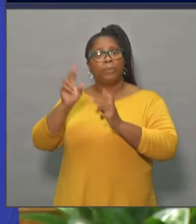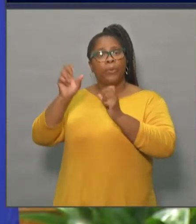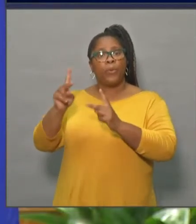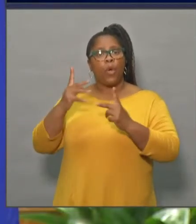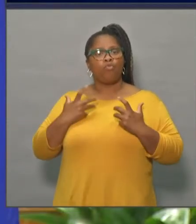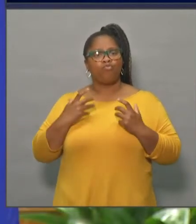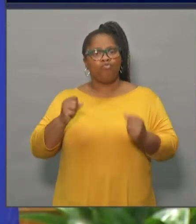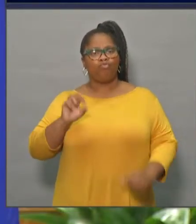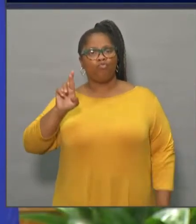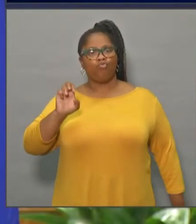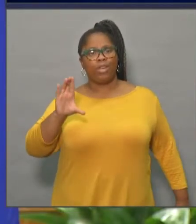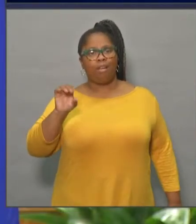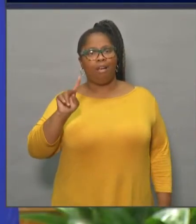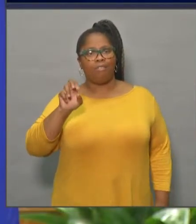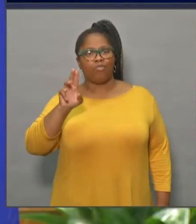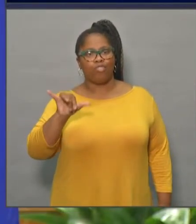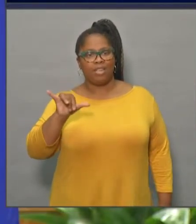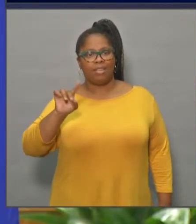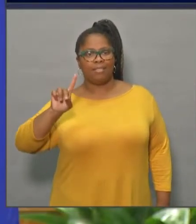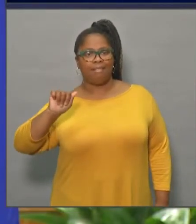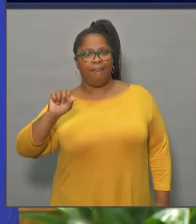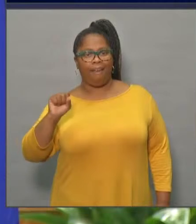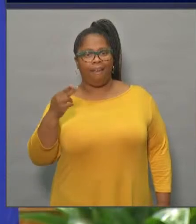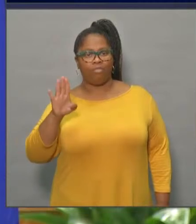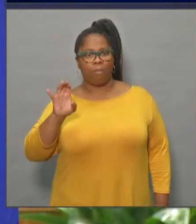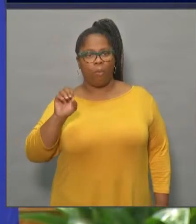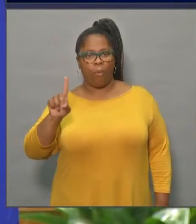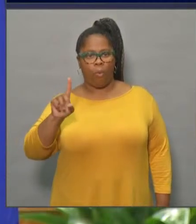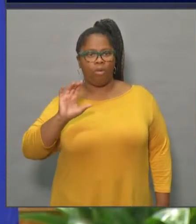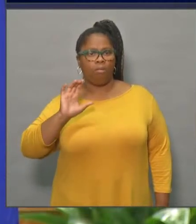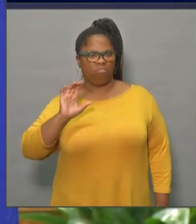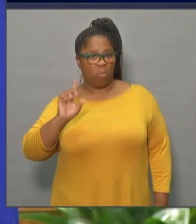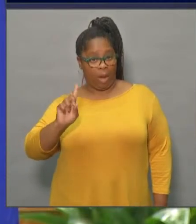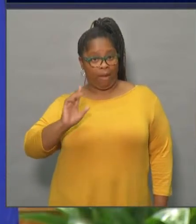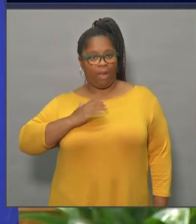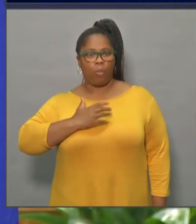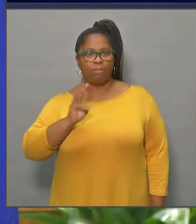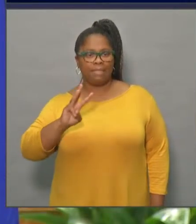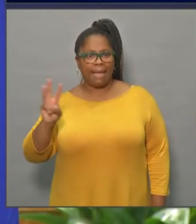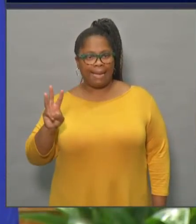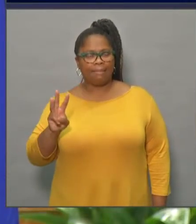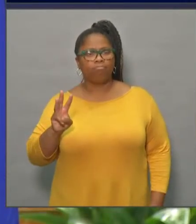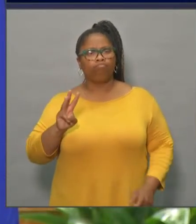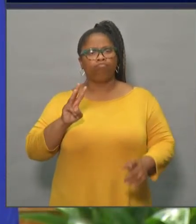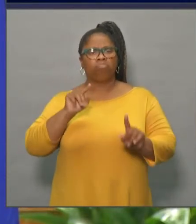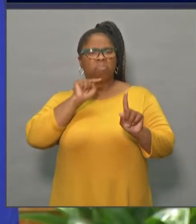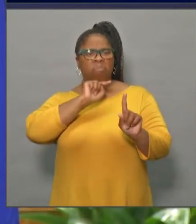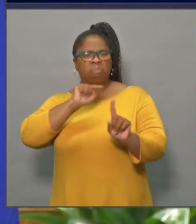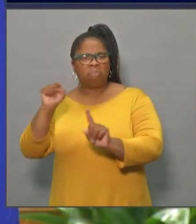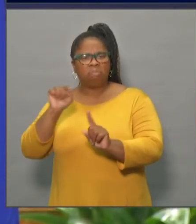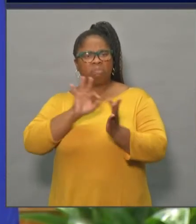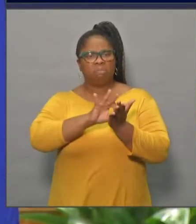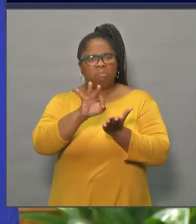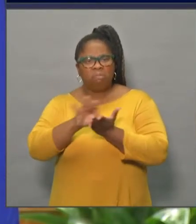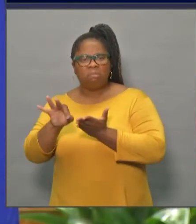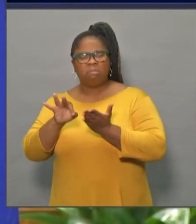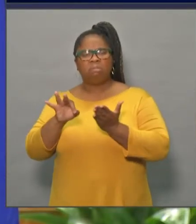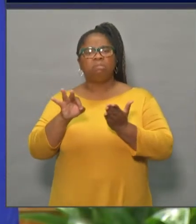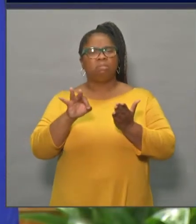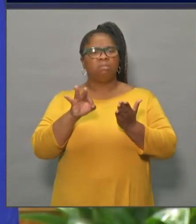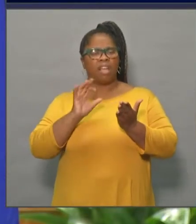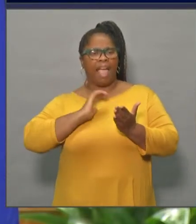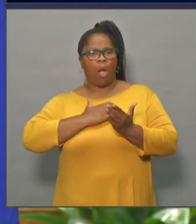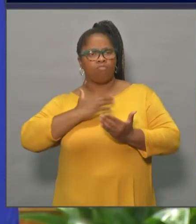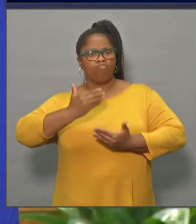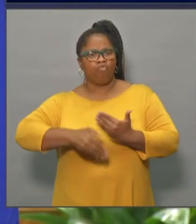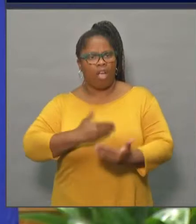dashboard on our website. This dashboard tracks our current status on important data indicators, which assesses